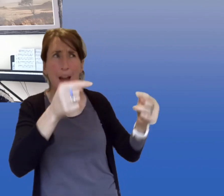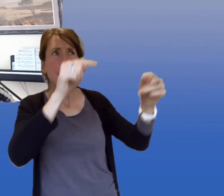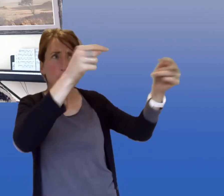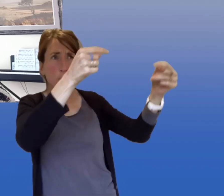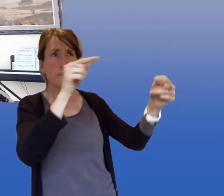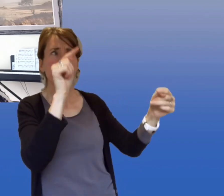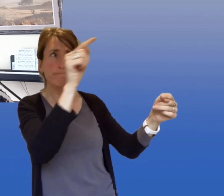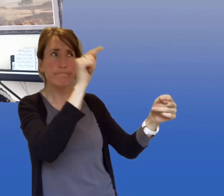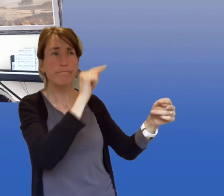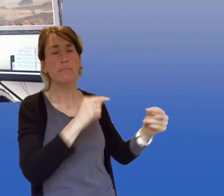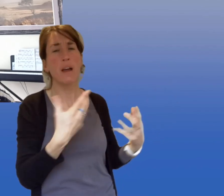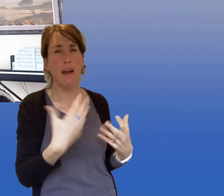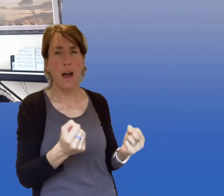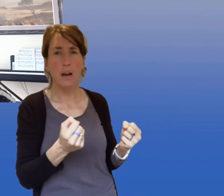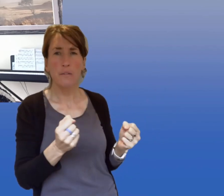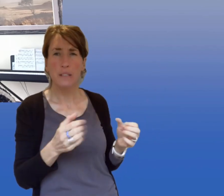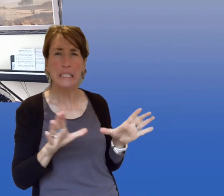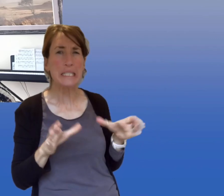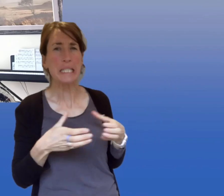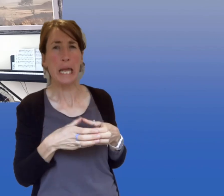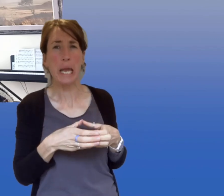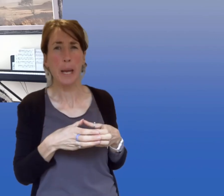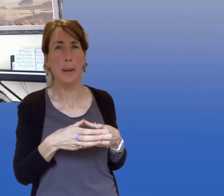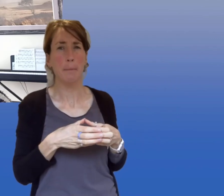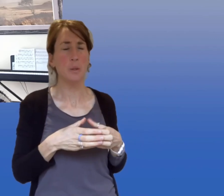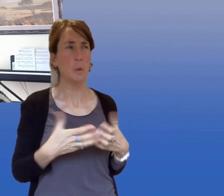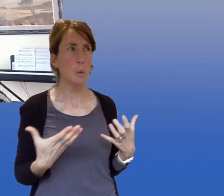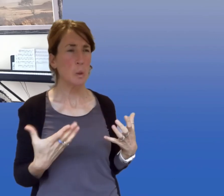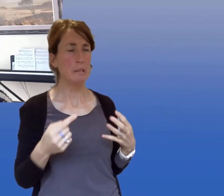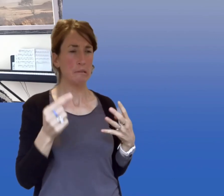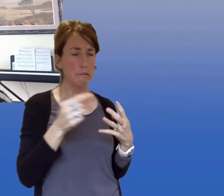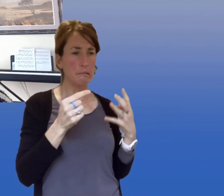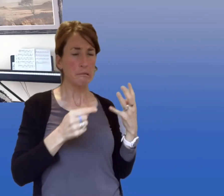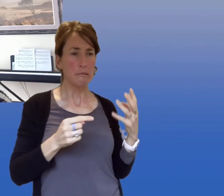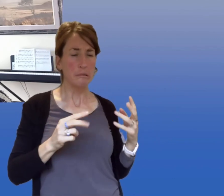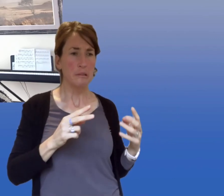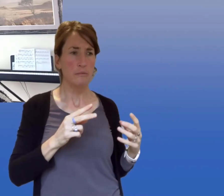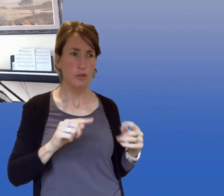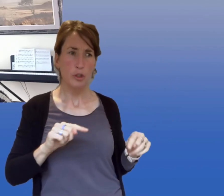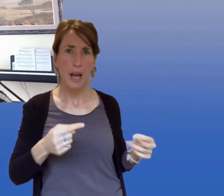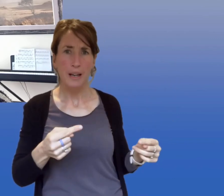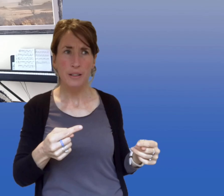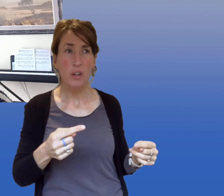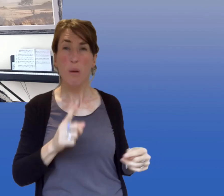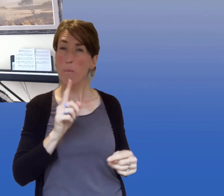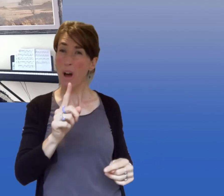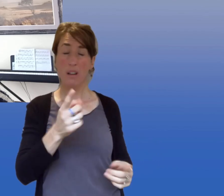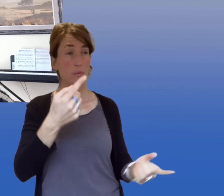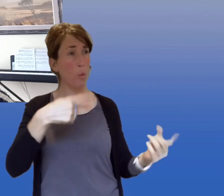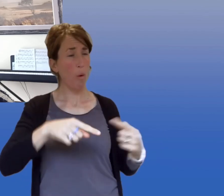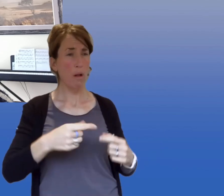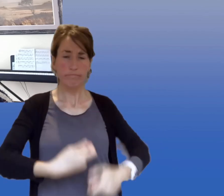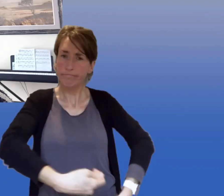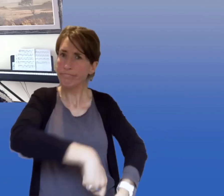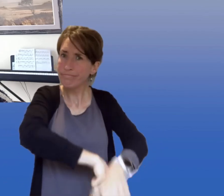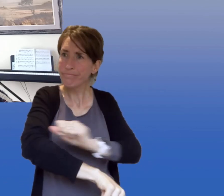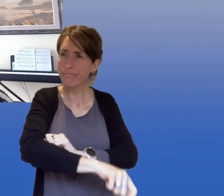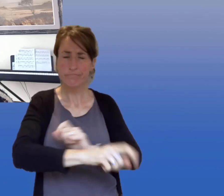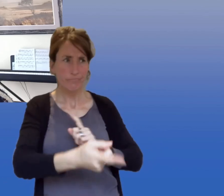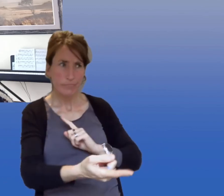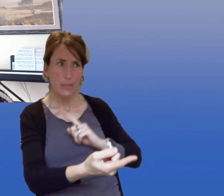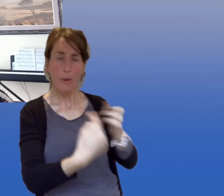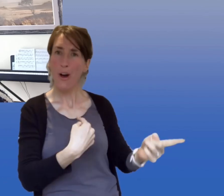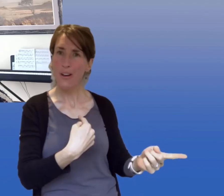the significant challenges that a lot of our teams experience, but also recognising the way that they respond to that challenge.